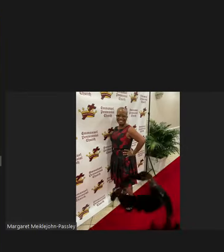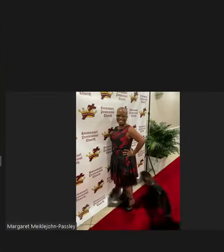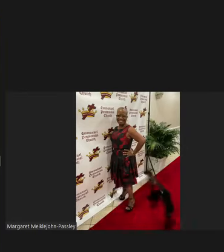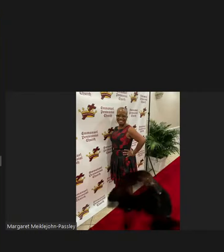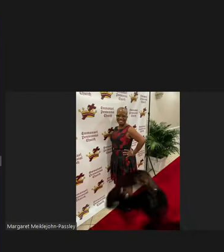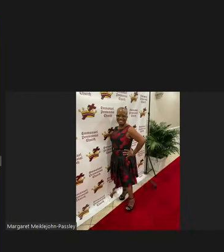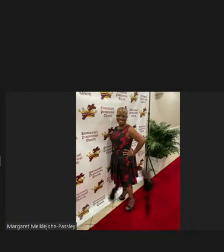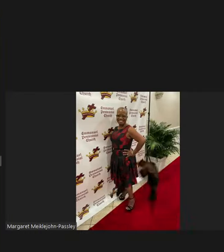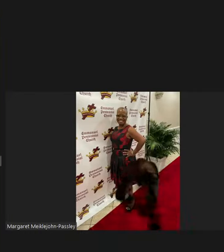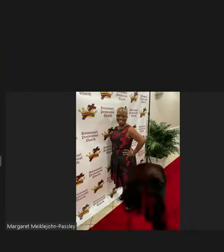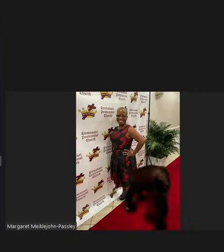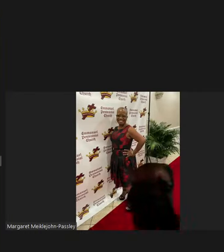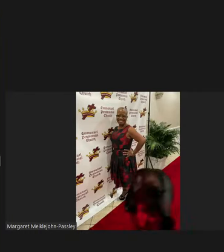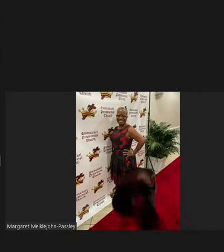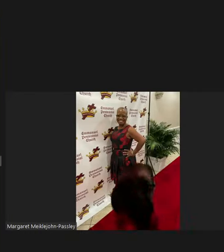administration pocket. Thank you so much.